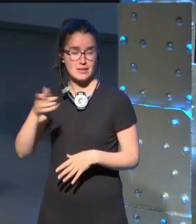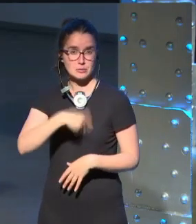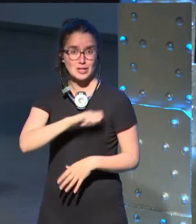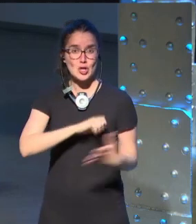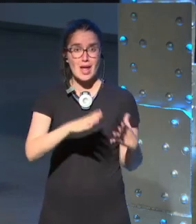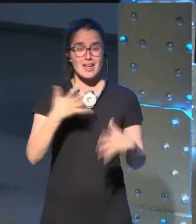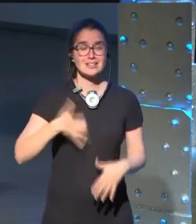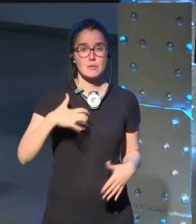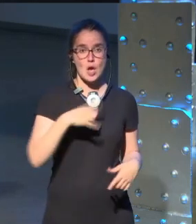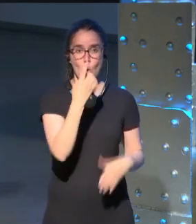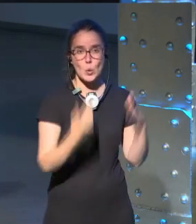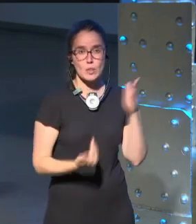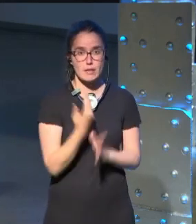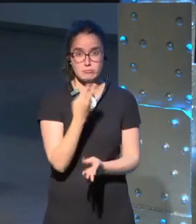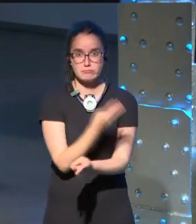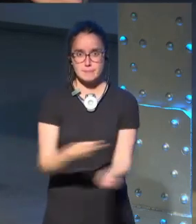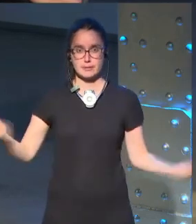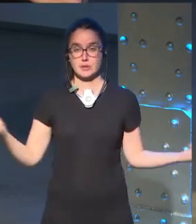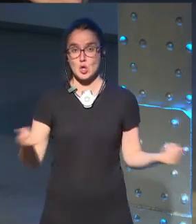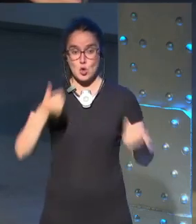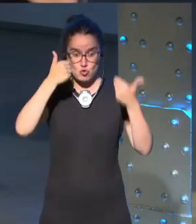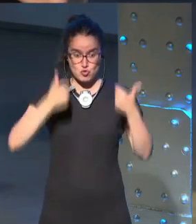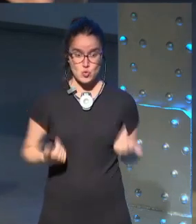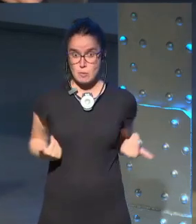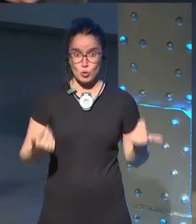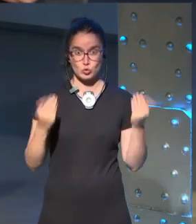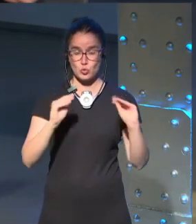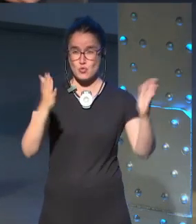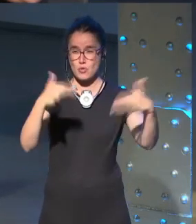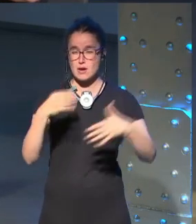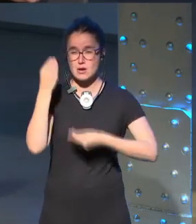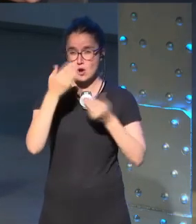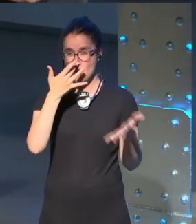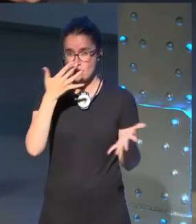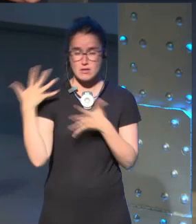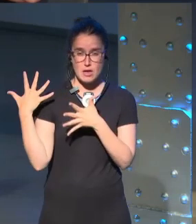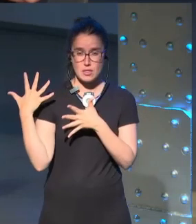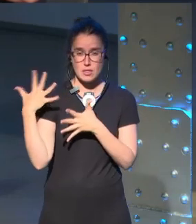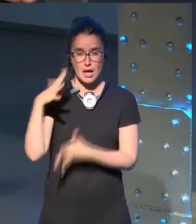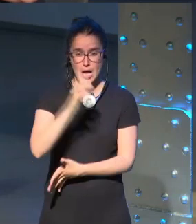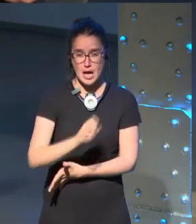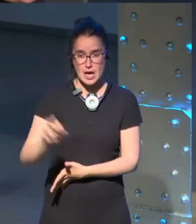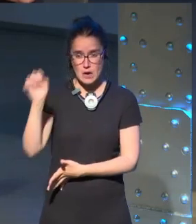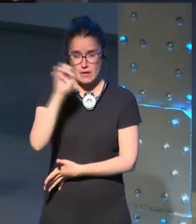Spanish teenager from Seville that disappeared. They've never found her corpse. I think that it's